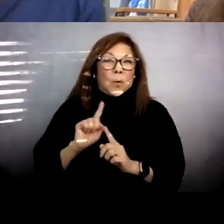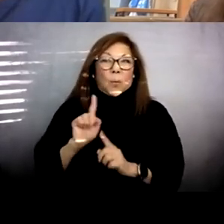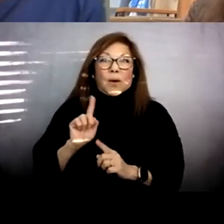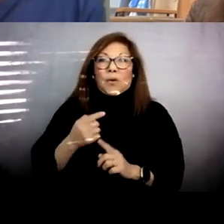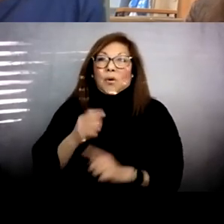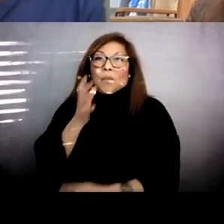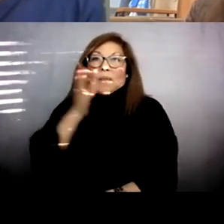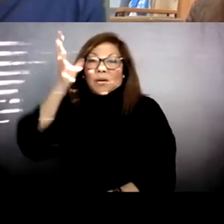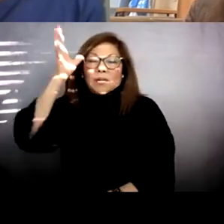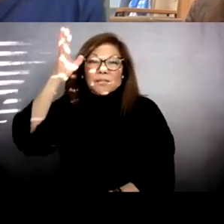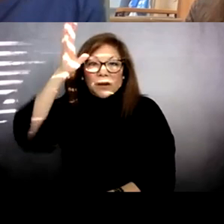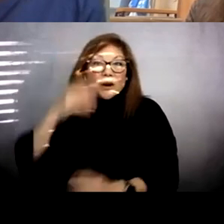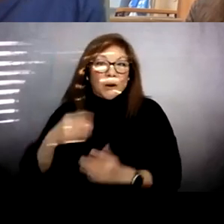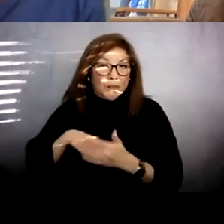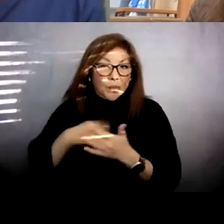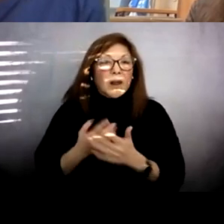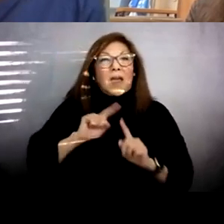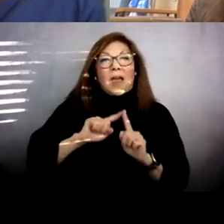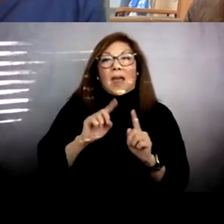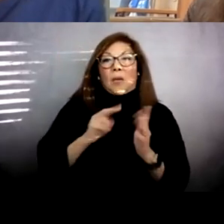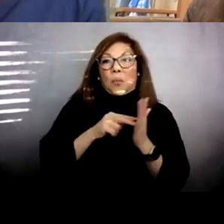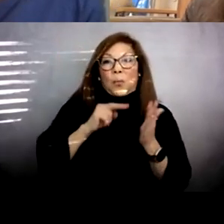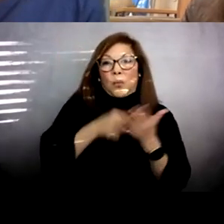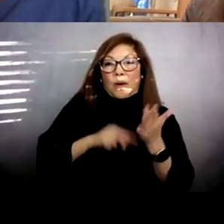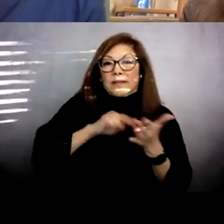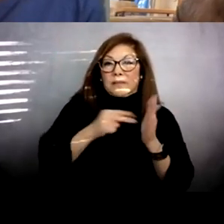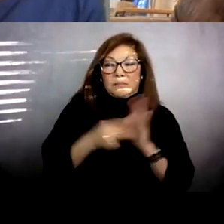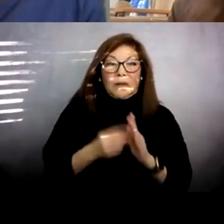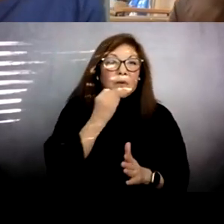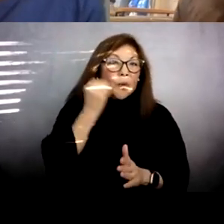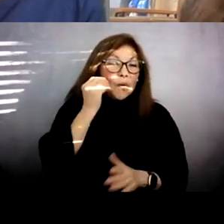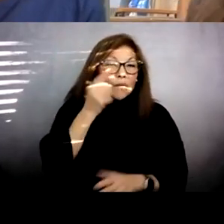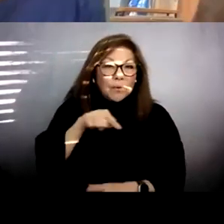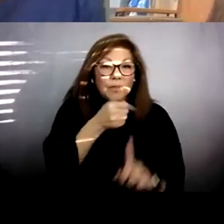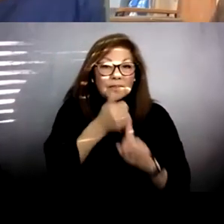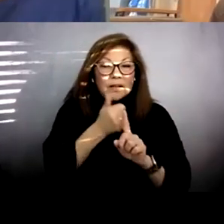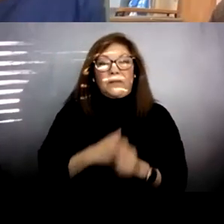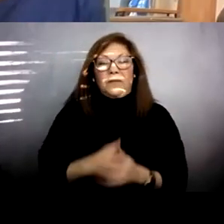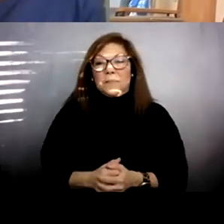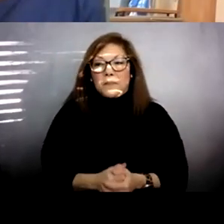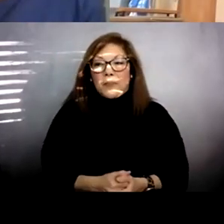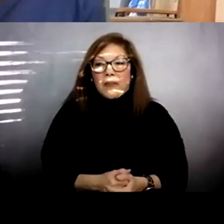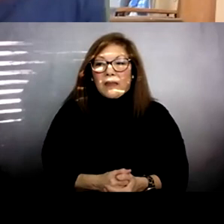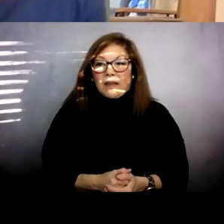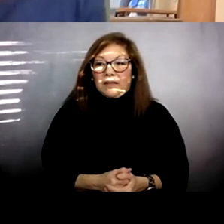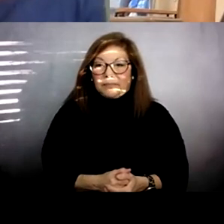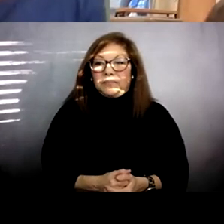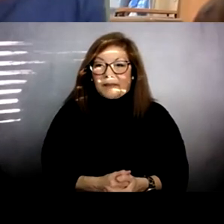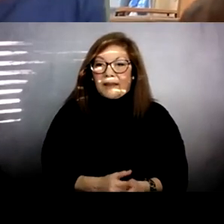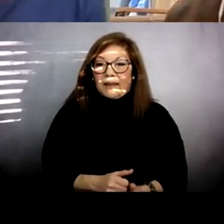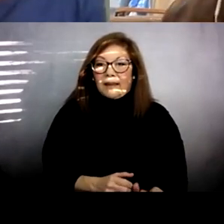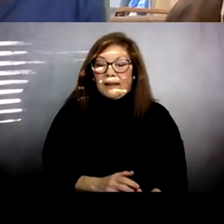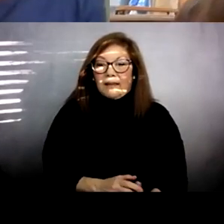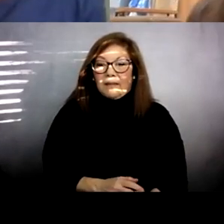be, and what home means for you in that context. So, that's not to say